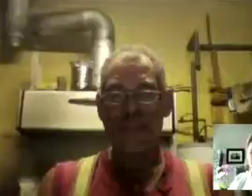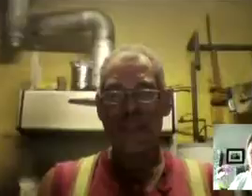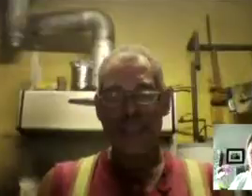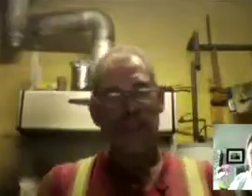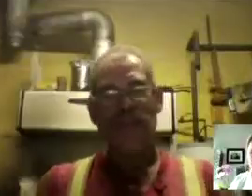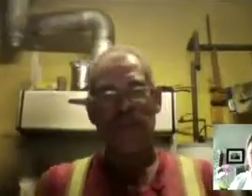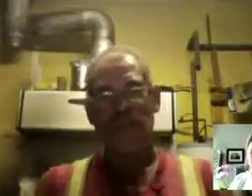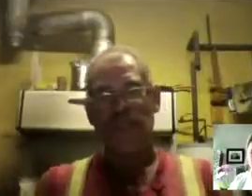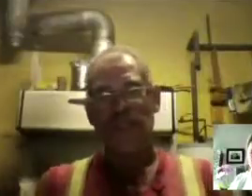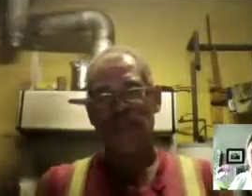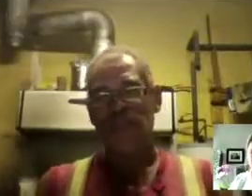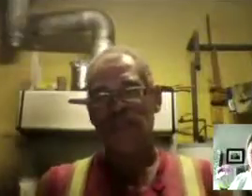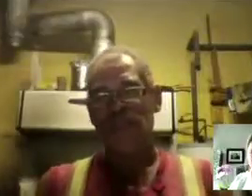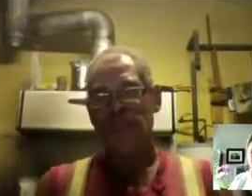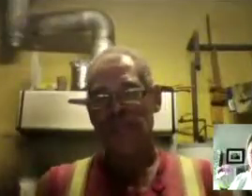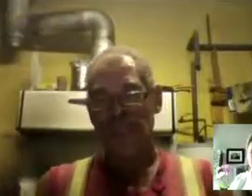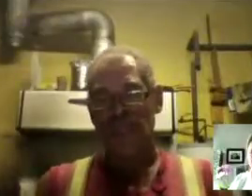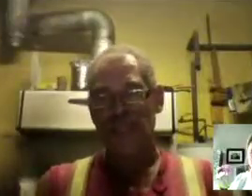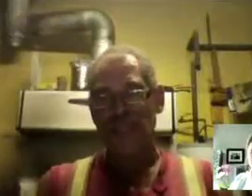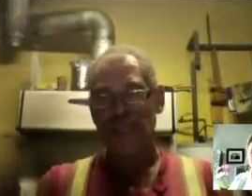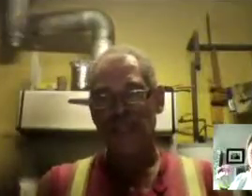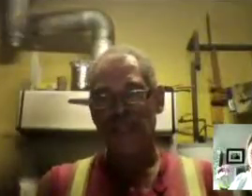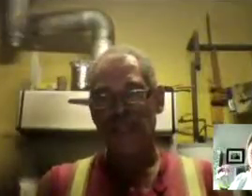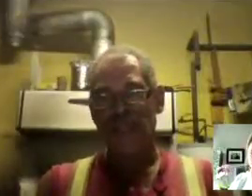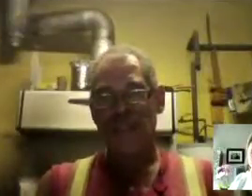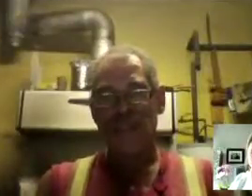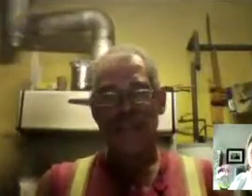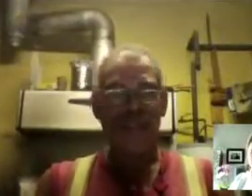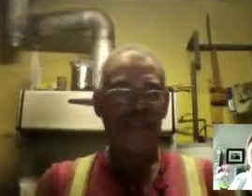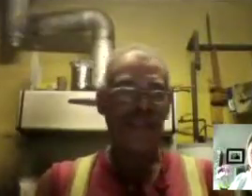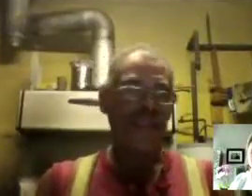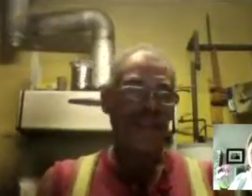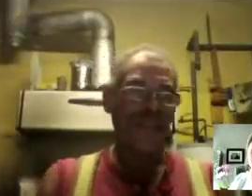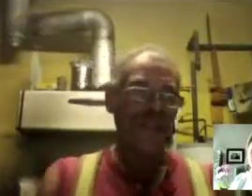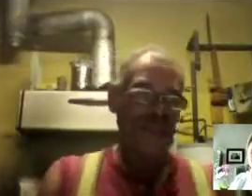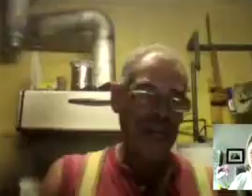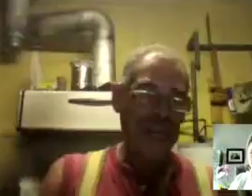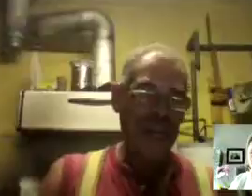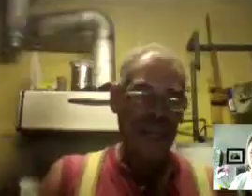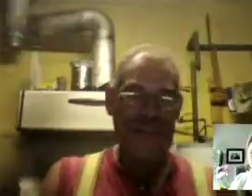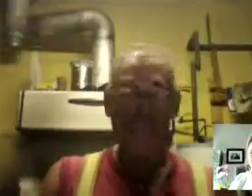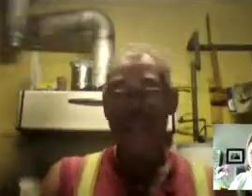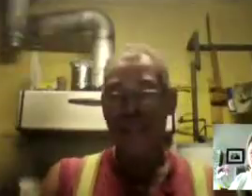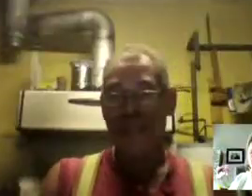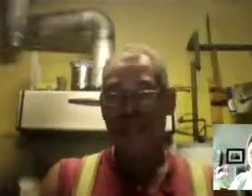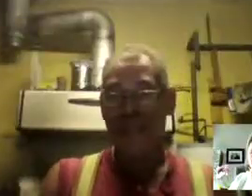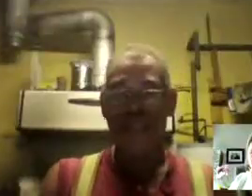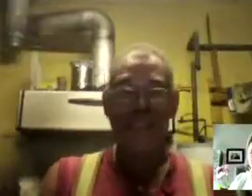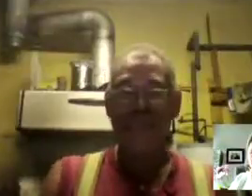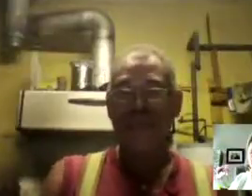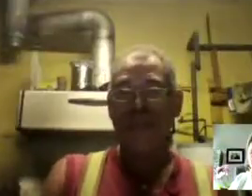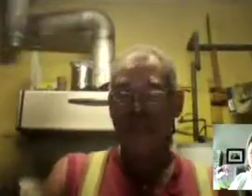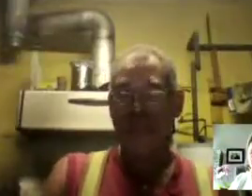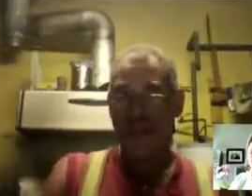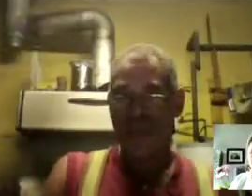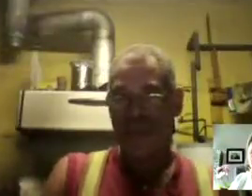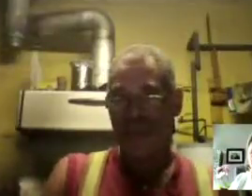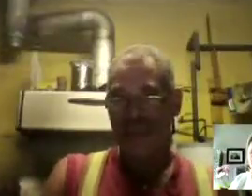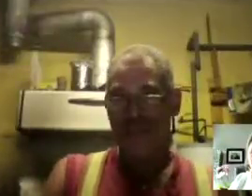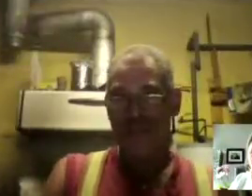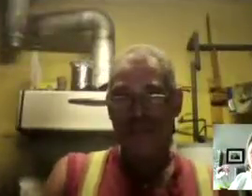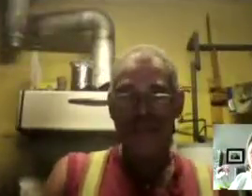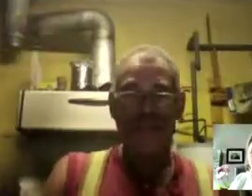she got some information about business abilities. So she passed that on. But at the time, I didn't have a computer yet,